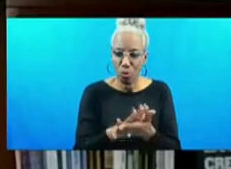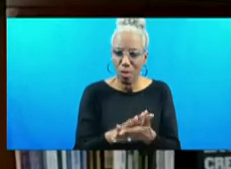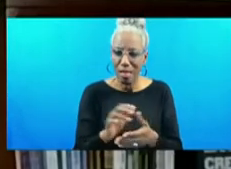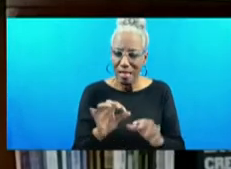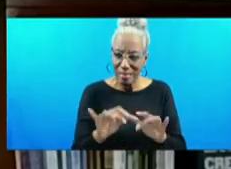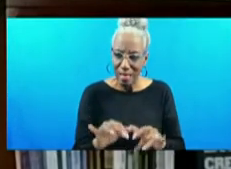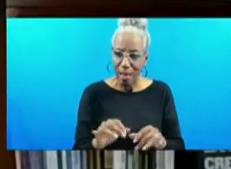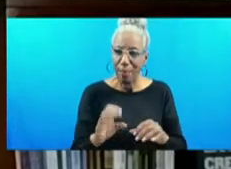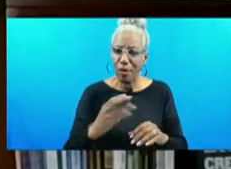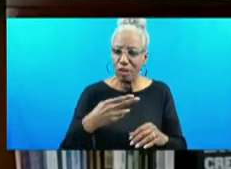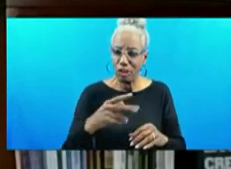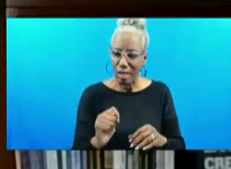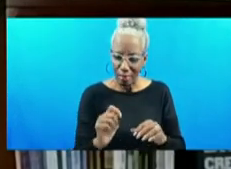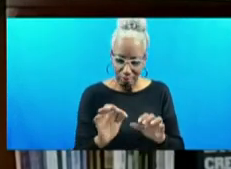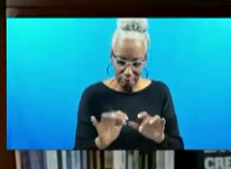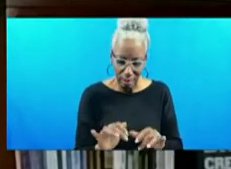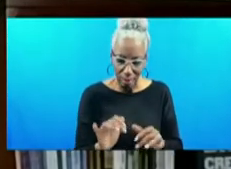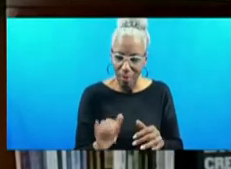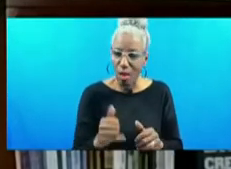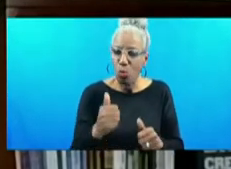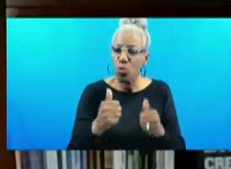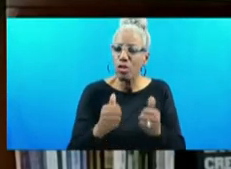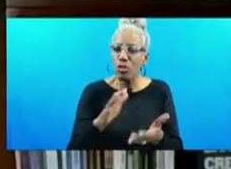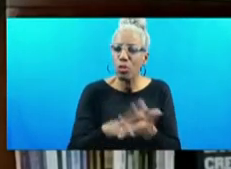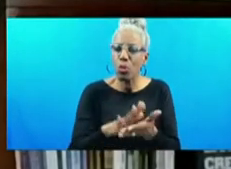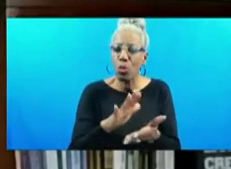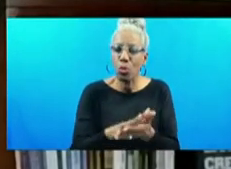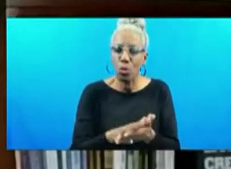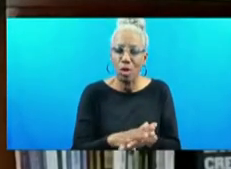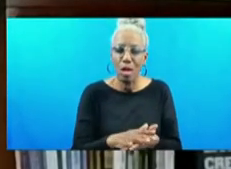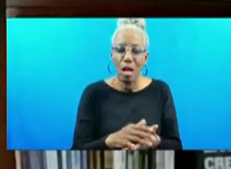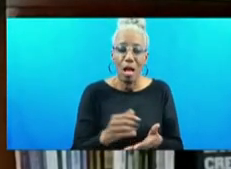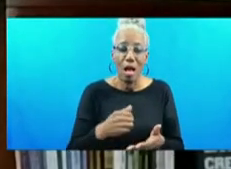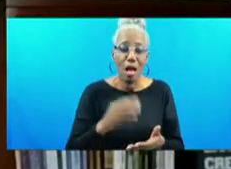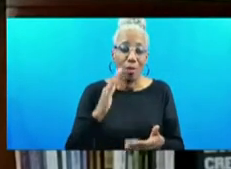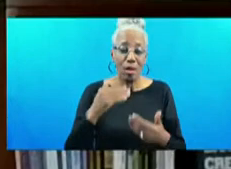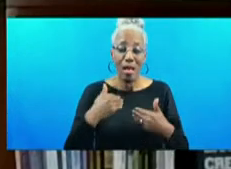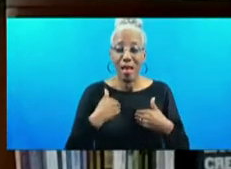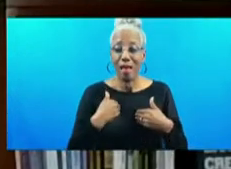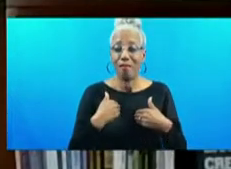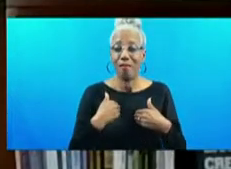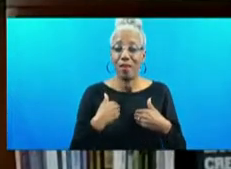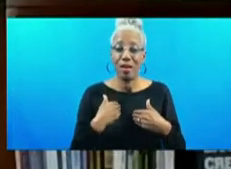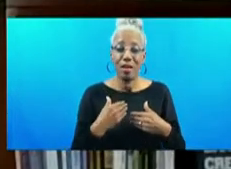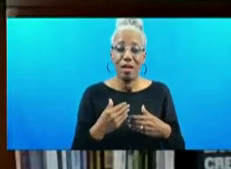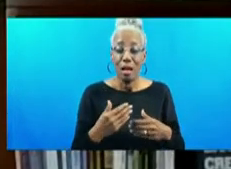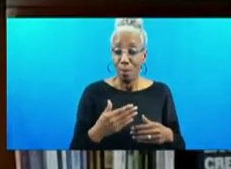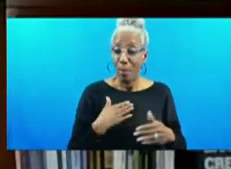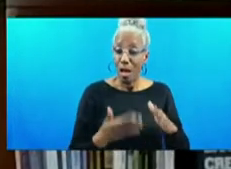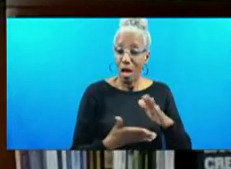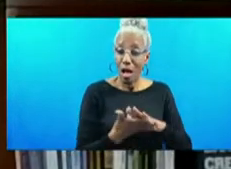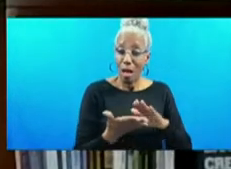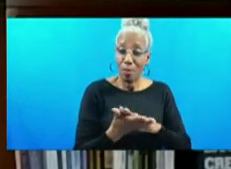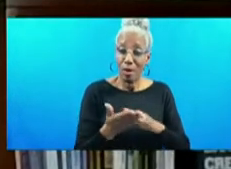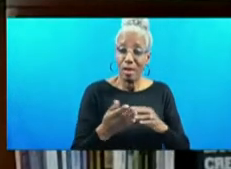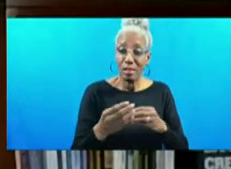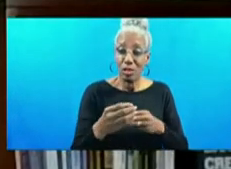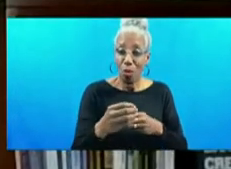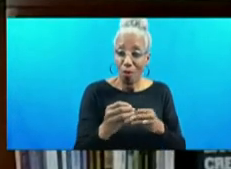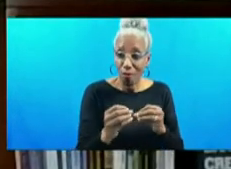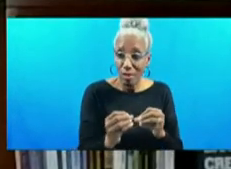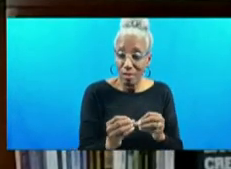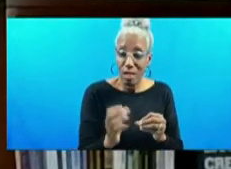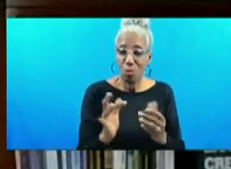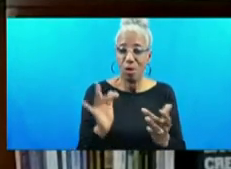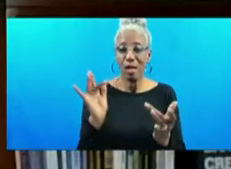up with the parent, because I'm going to have our operations office reach out to every single one of these schools to figure out what's happened. To your question,